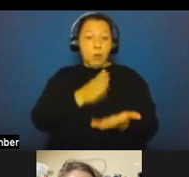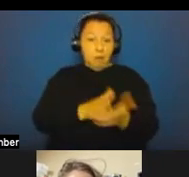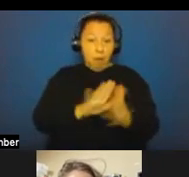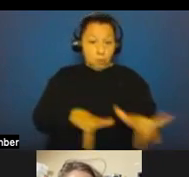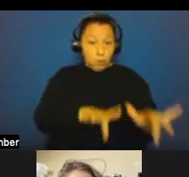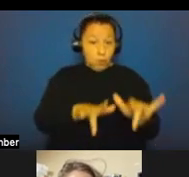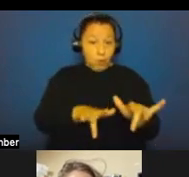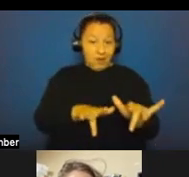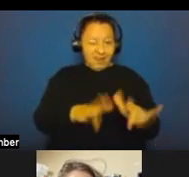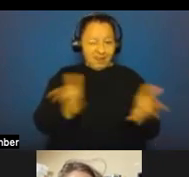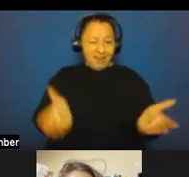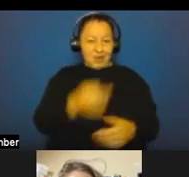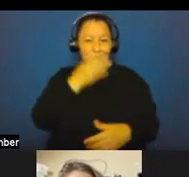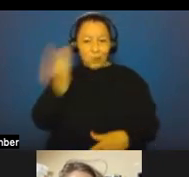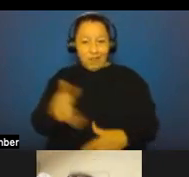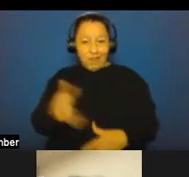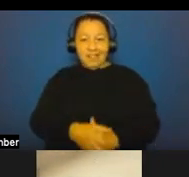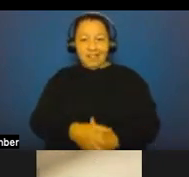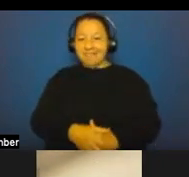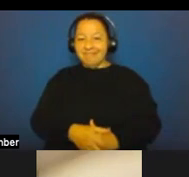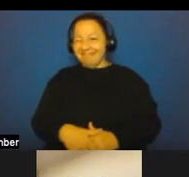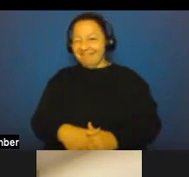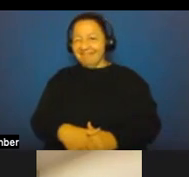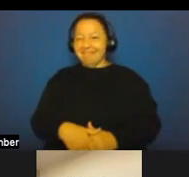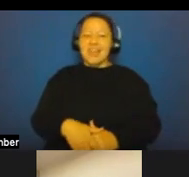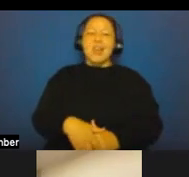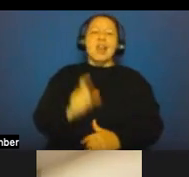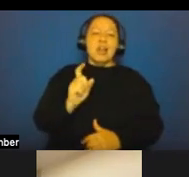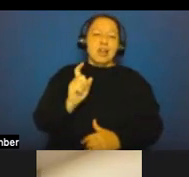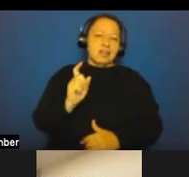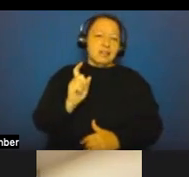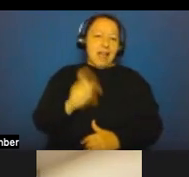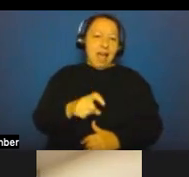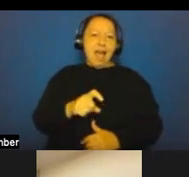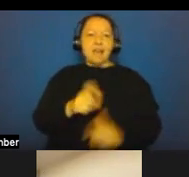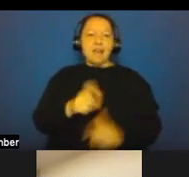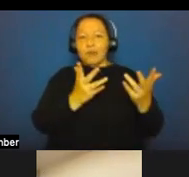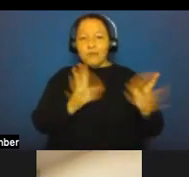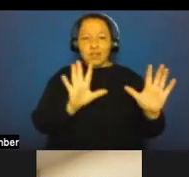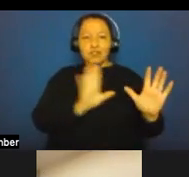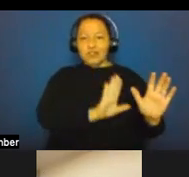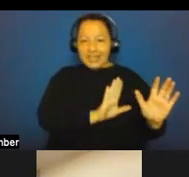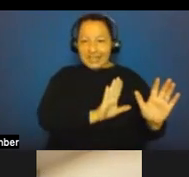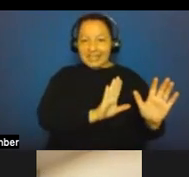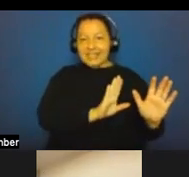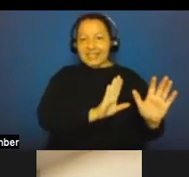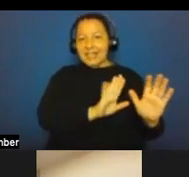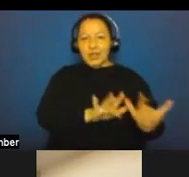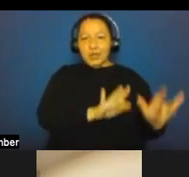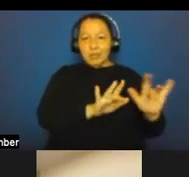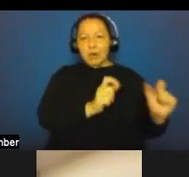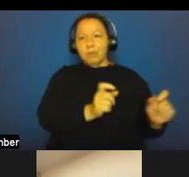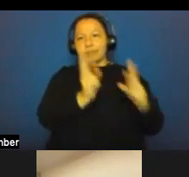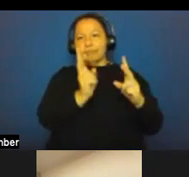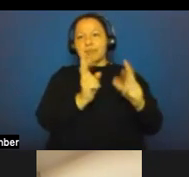while, and then it has to render and do all the things that recordings do. And then I'll make a link to it in a